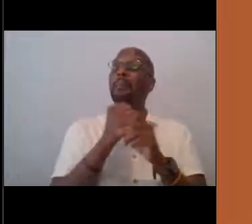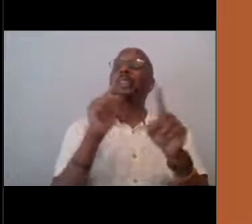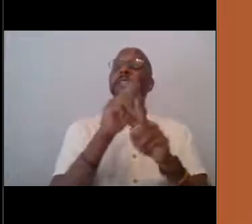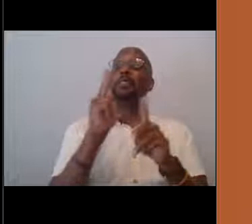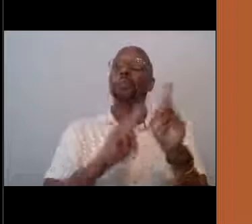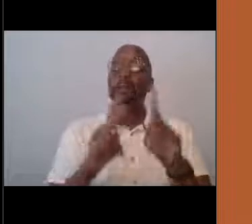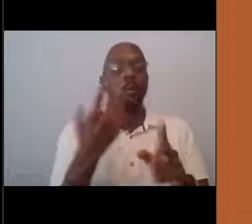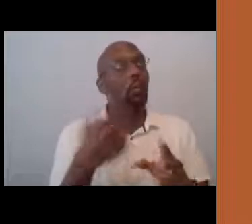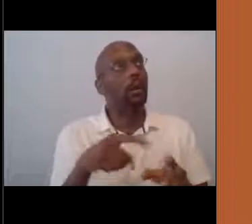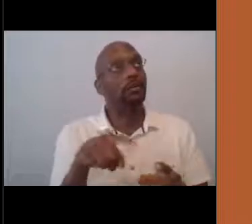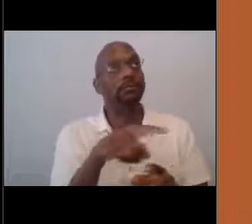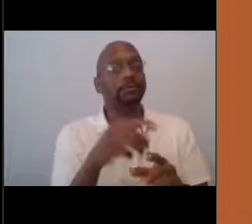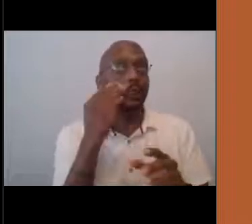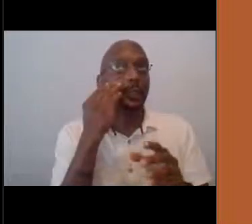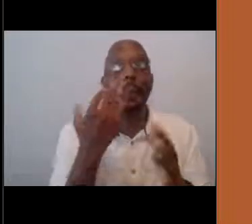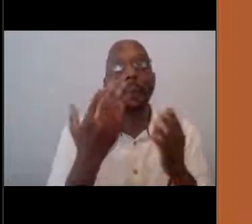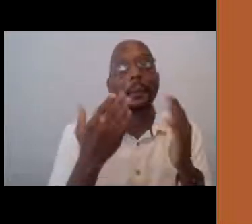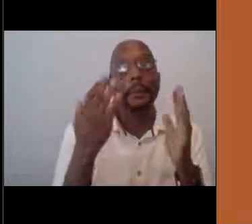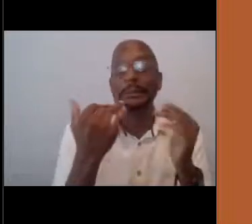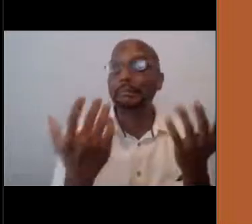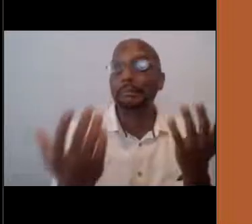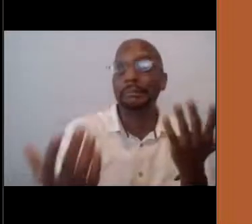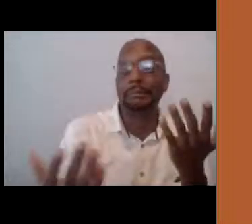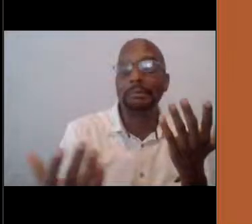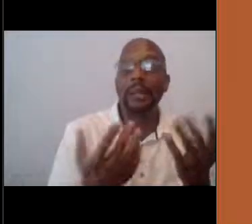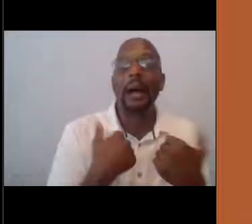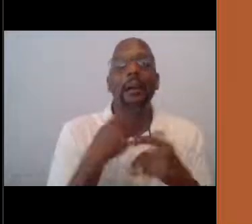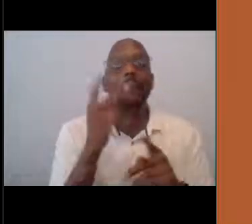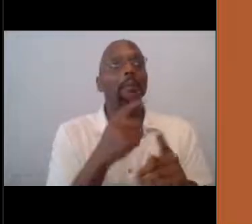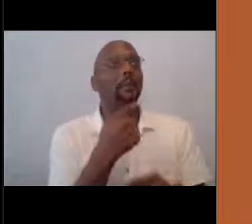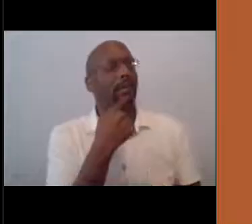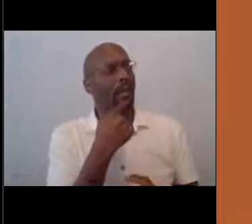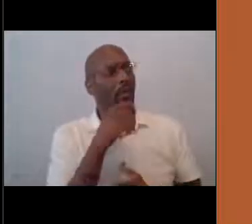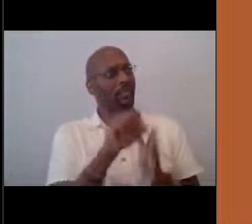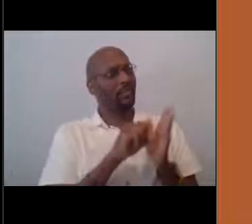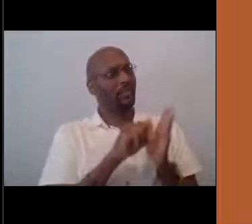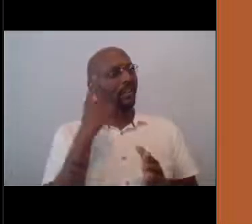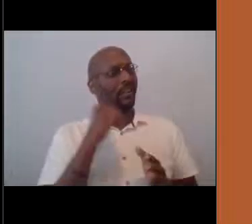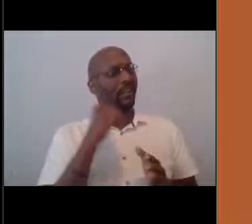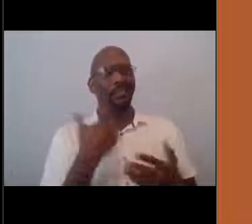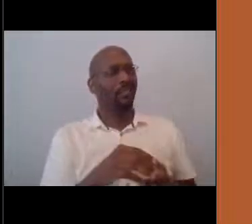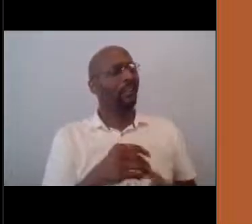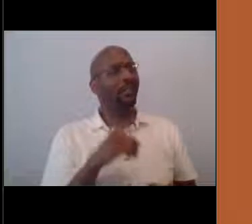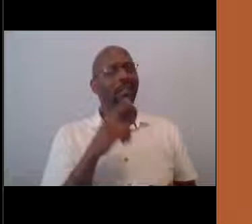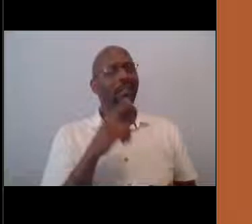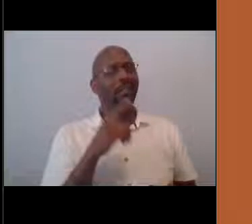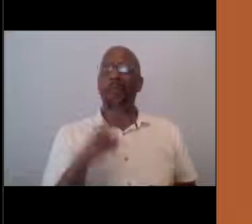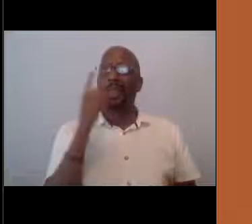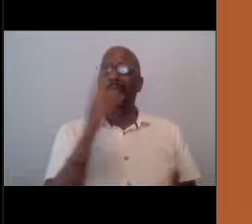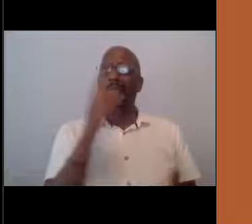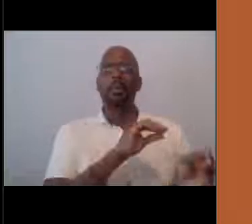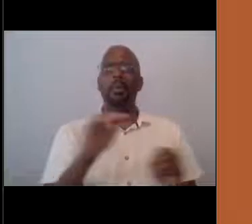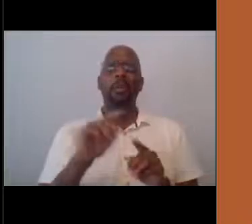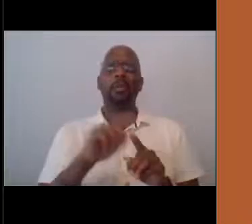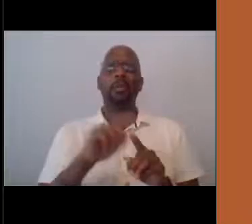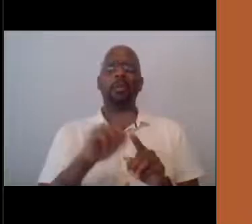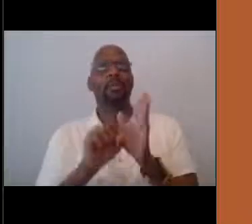expect, I get some of those folks who say, oh, man, the state of California, I can't believe I'm going to move someplace else. Well, first of all, that